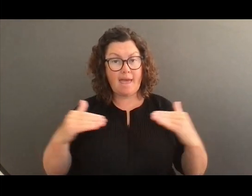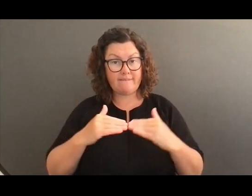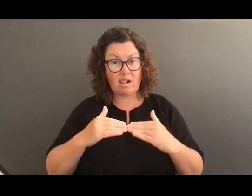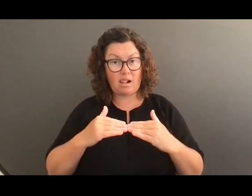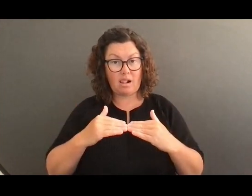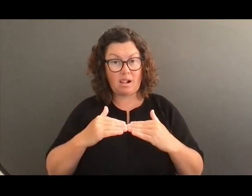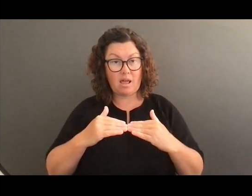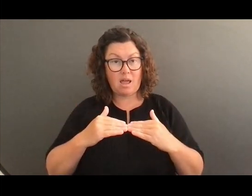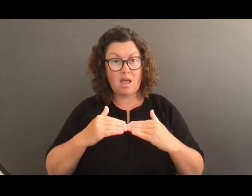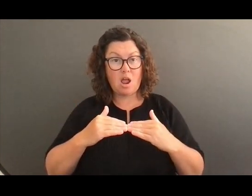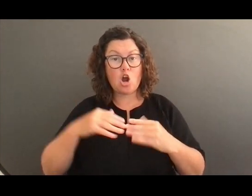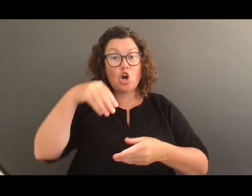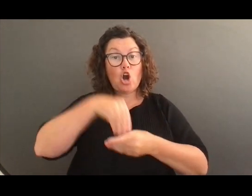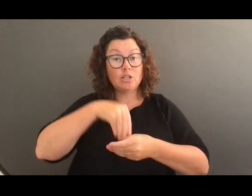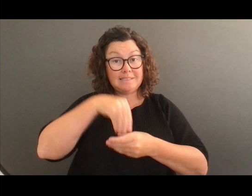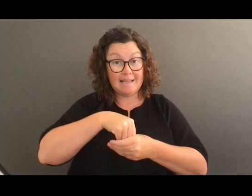click here.